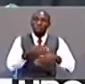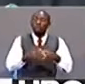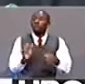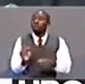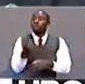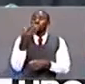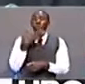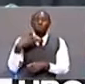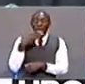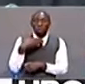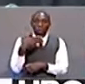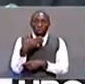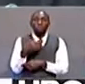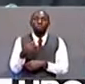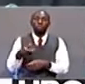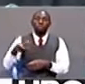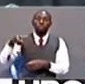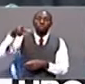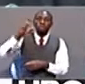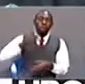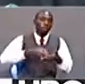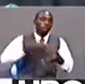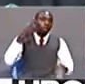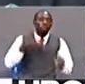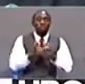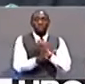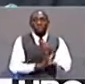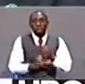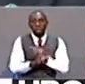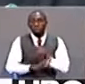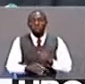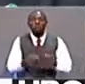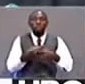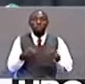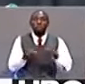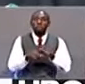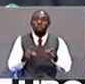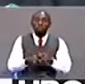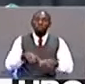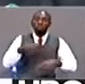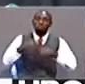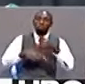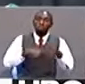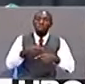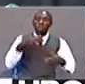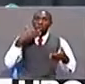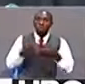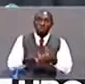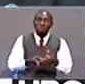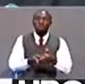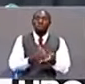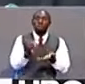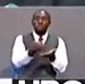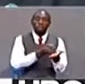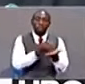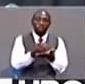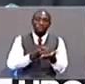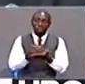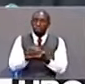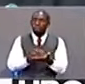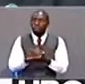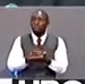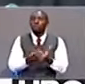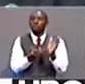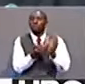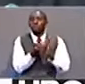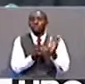bring enhanced value for the country while maintaining a good return on investment for the investors.